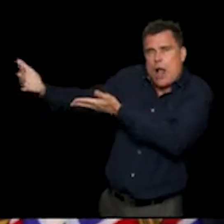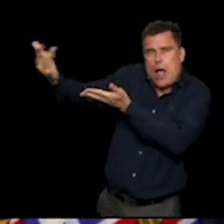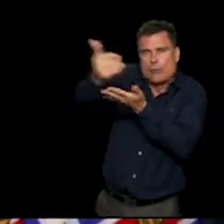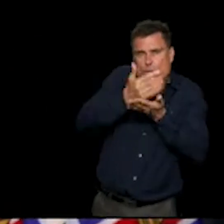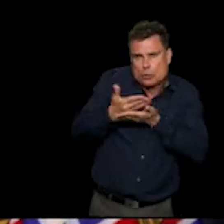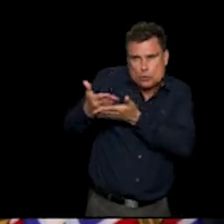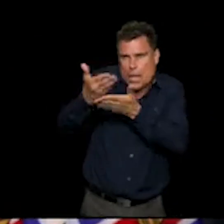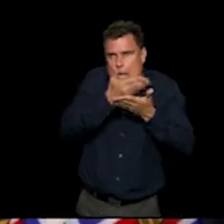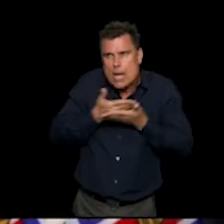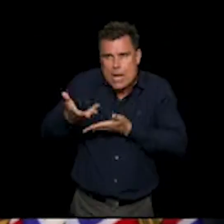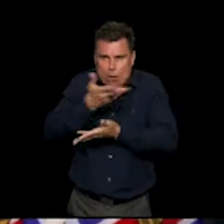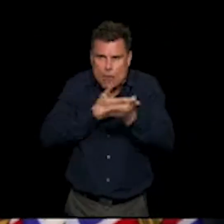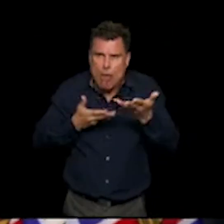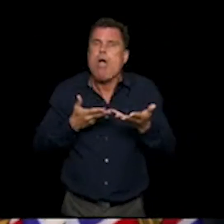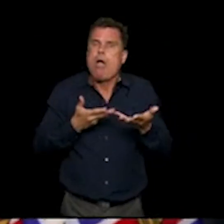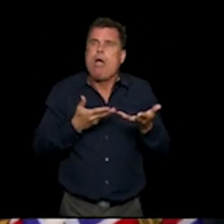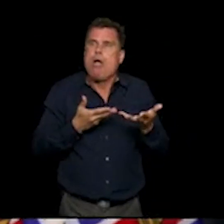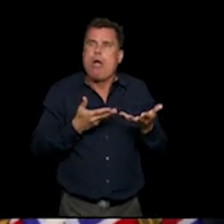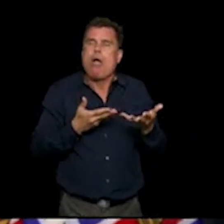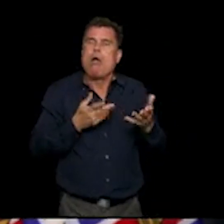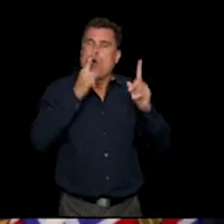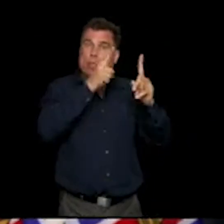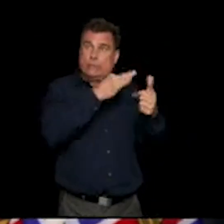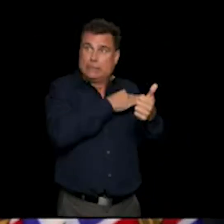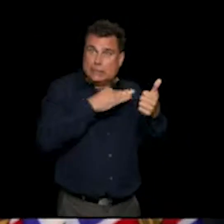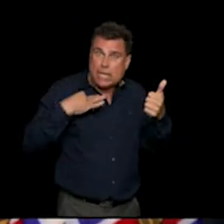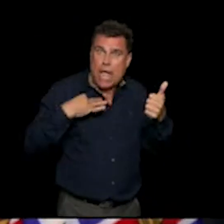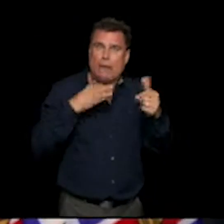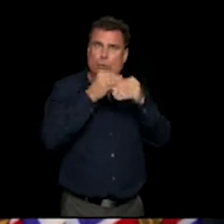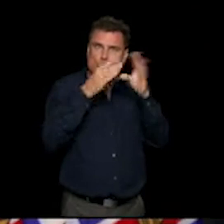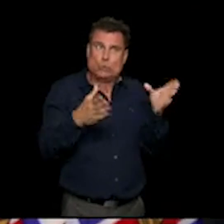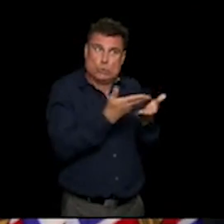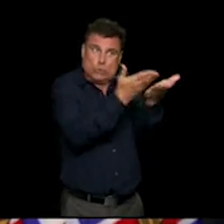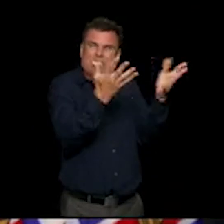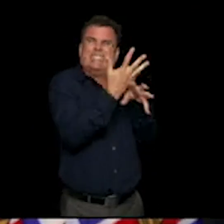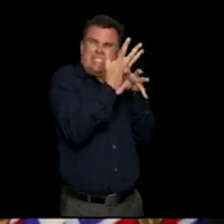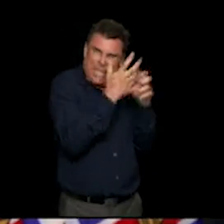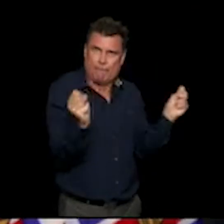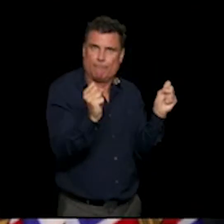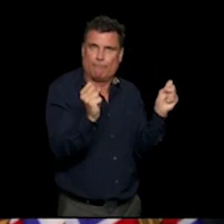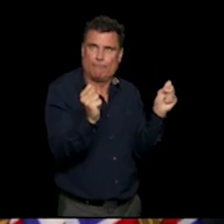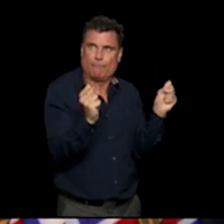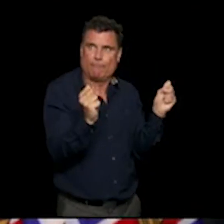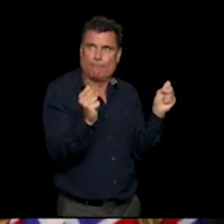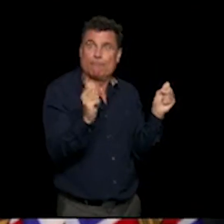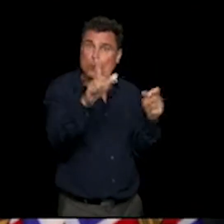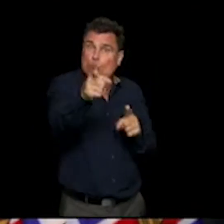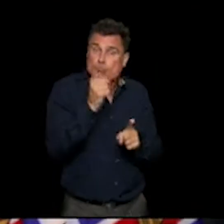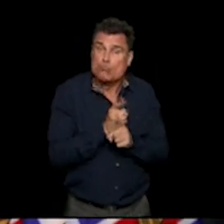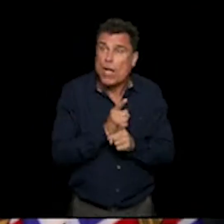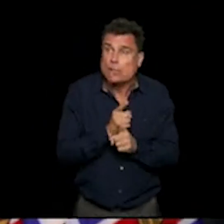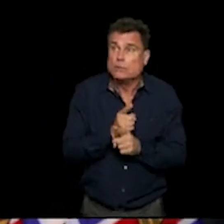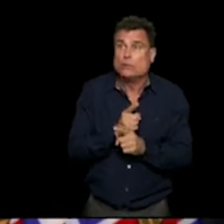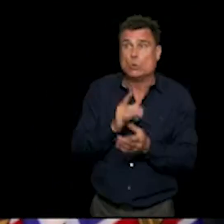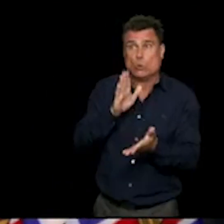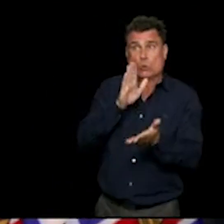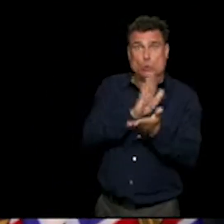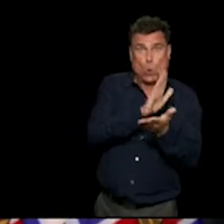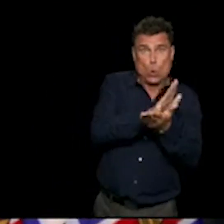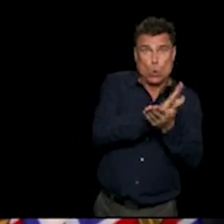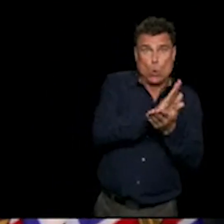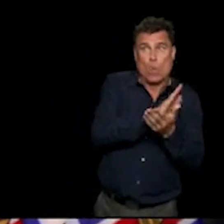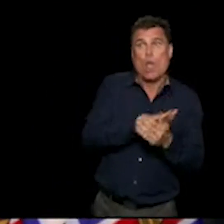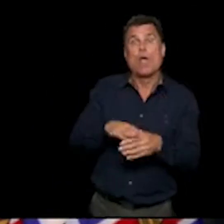are developing plans to keep staff and students safe. And you know,